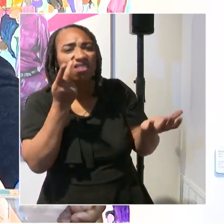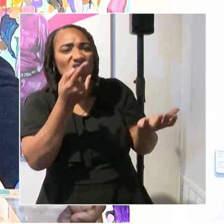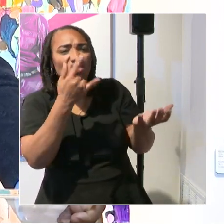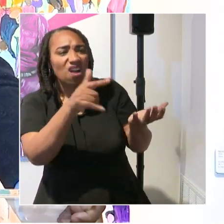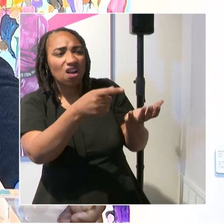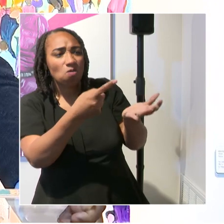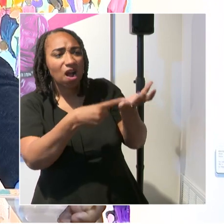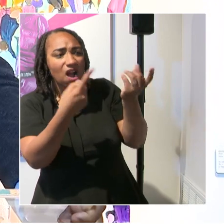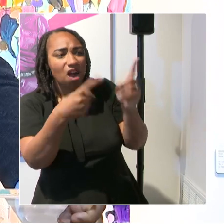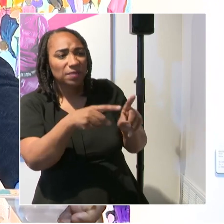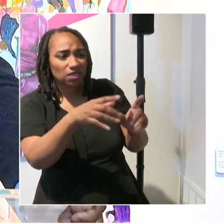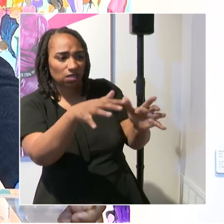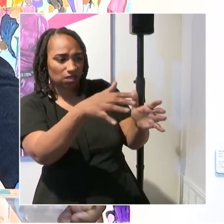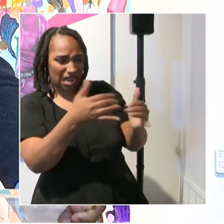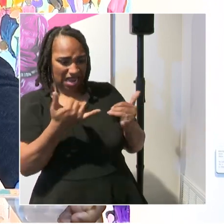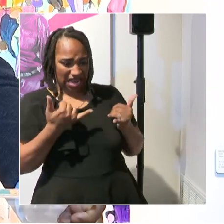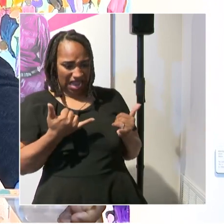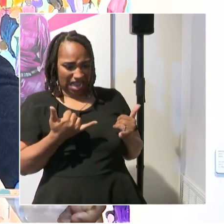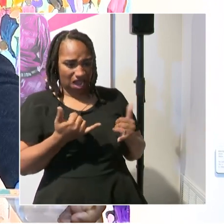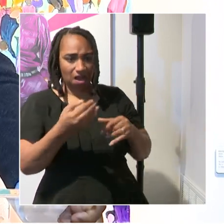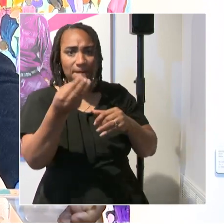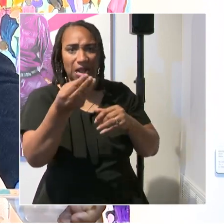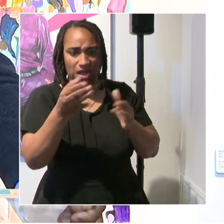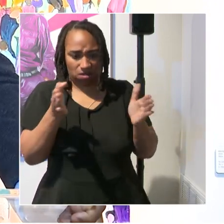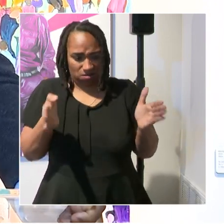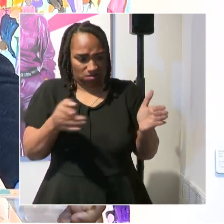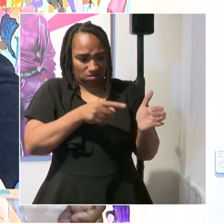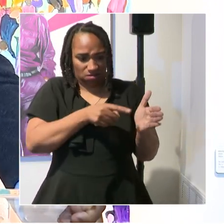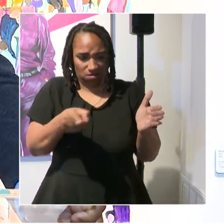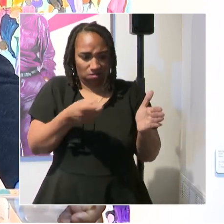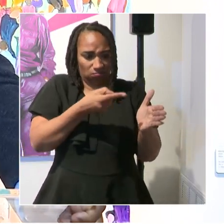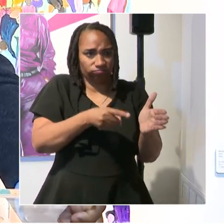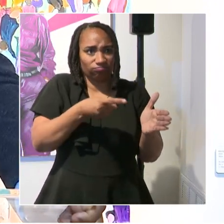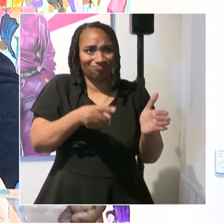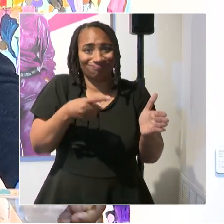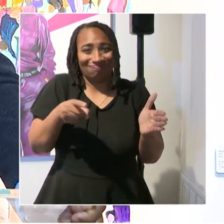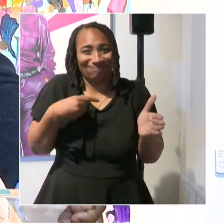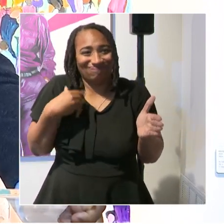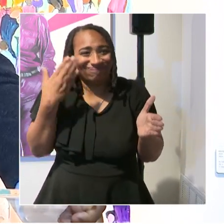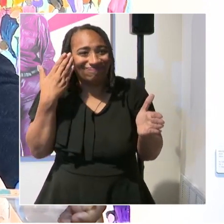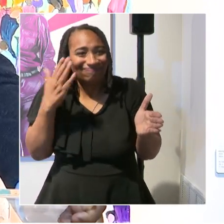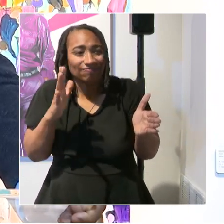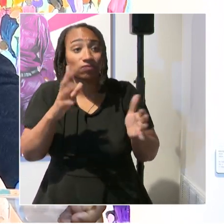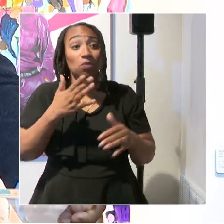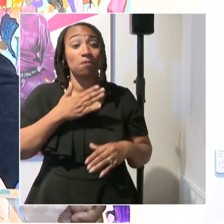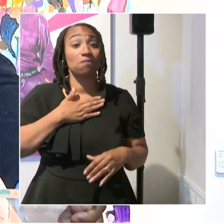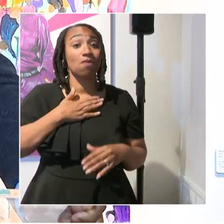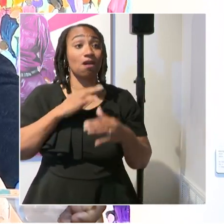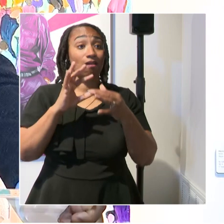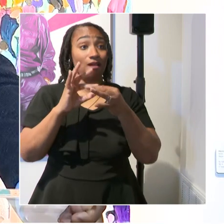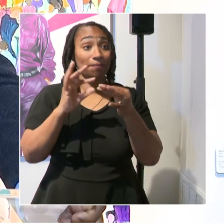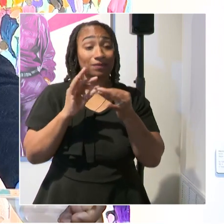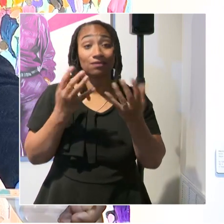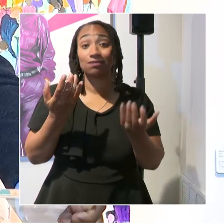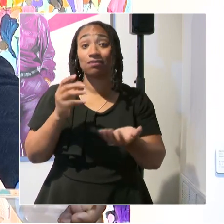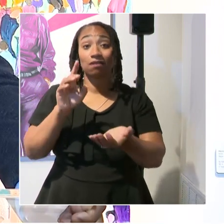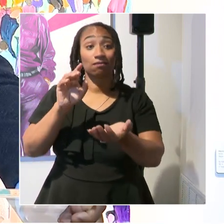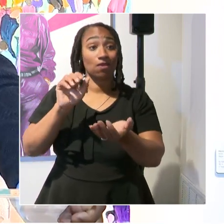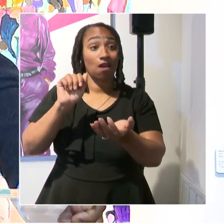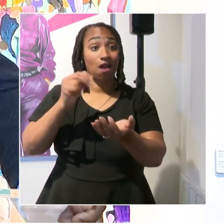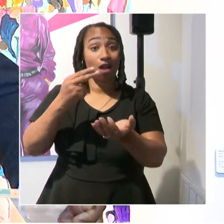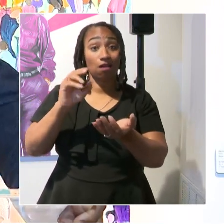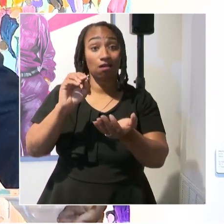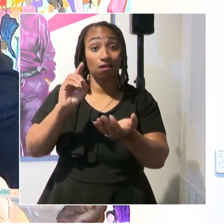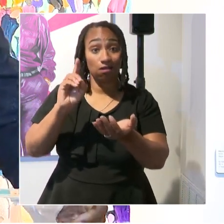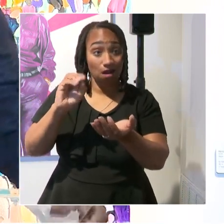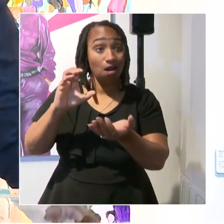what I said in my statement that I released is that the ad hoc committee's investigators offered